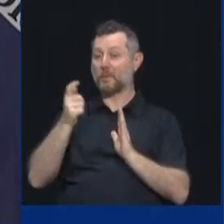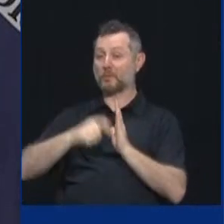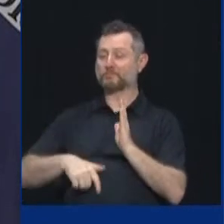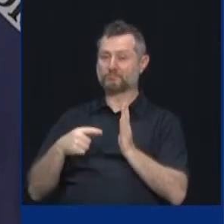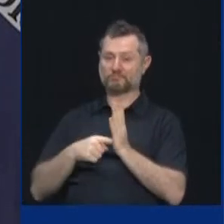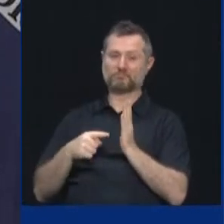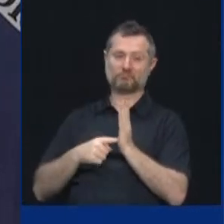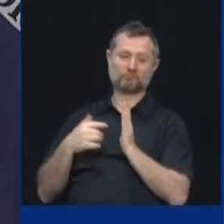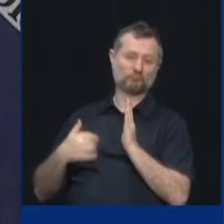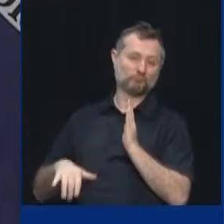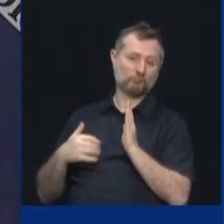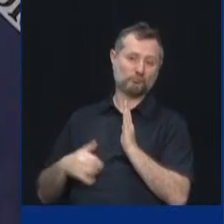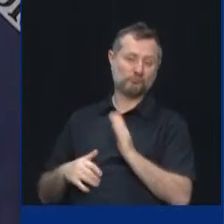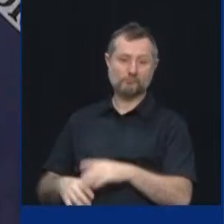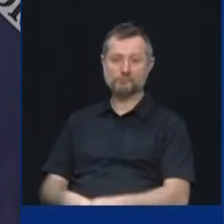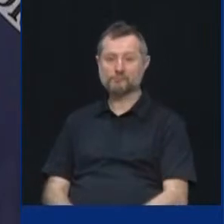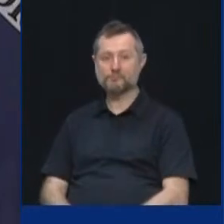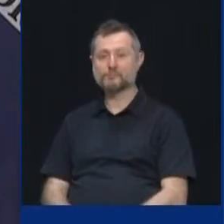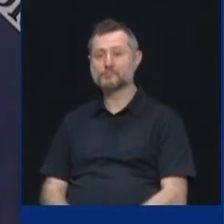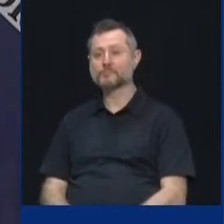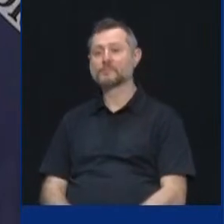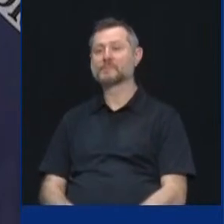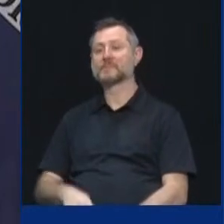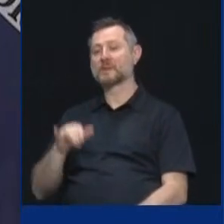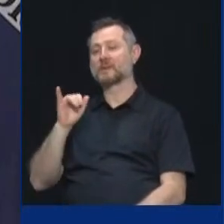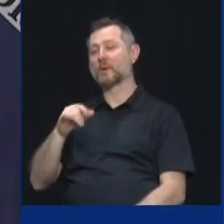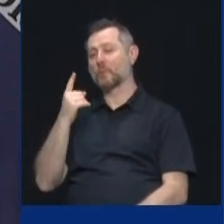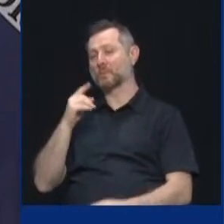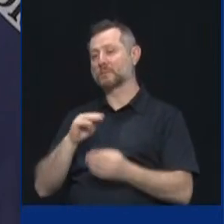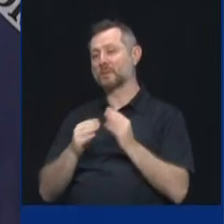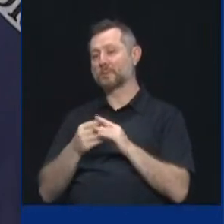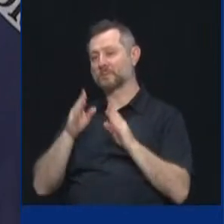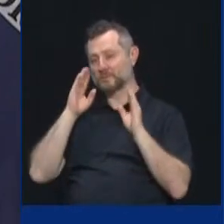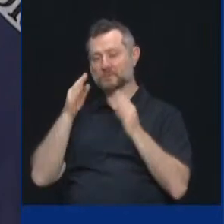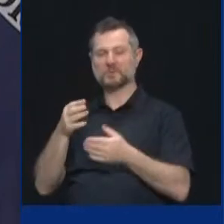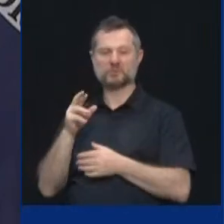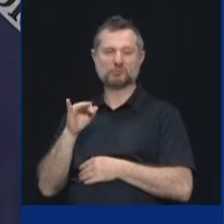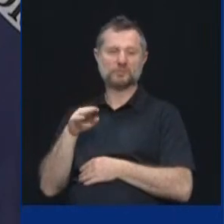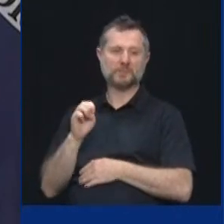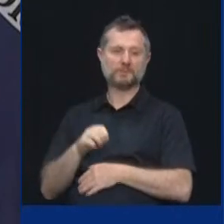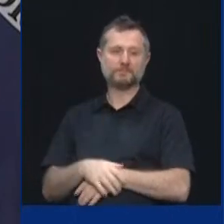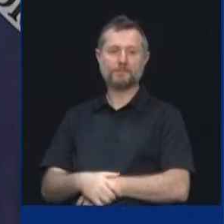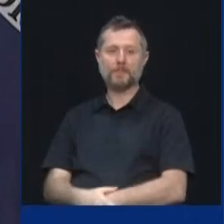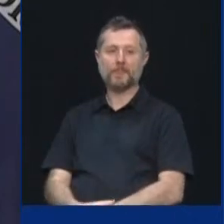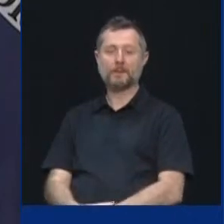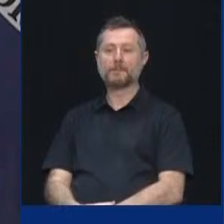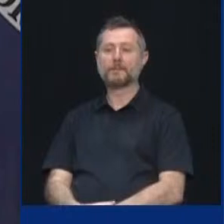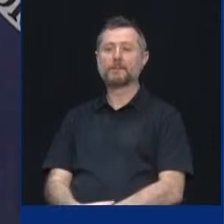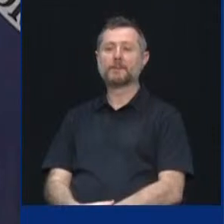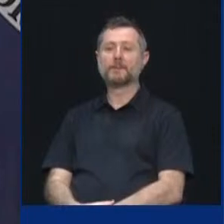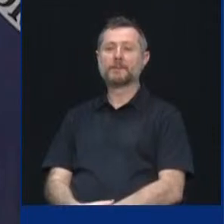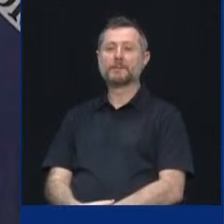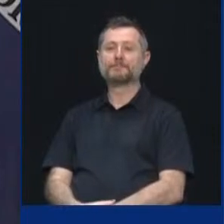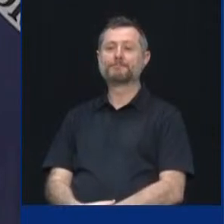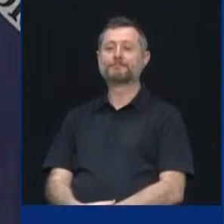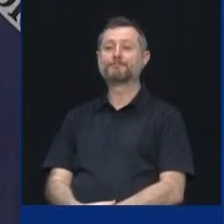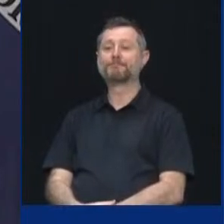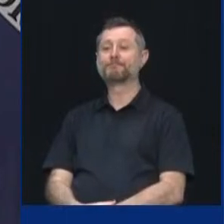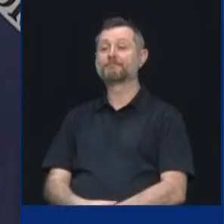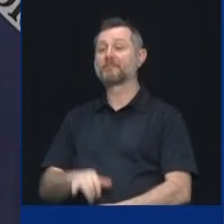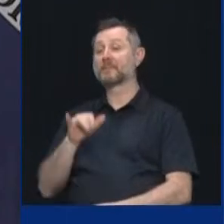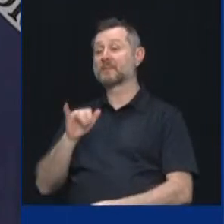That is the number one issue. You never solve a problem that you deny.